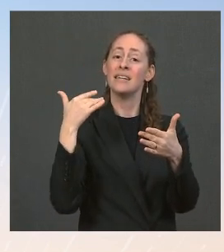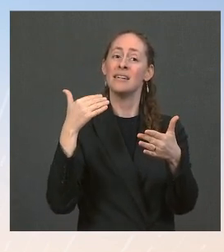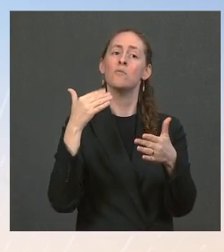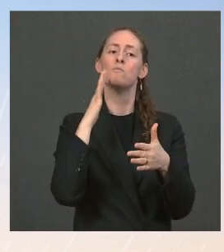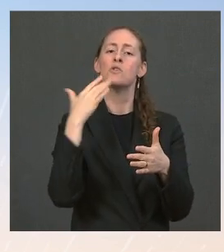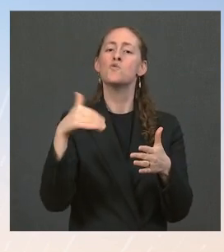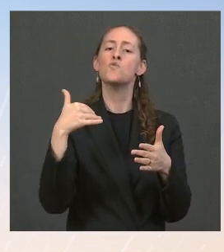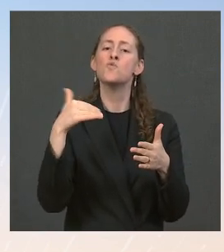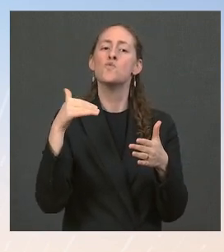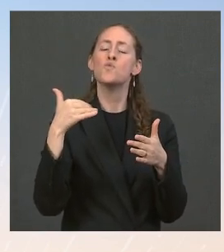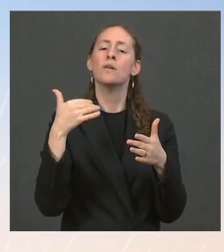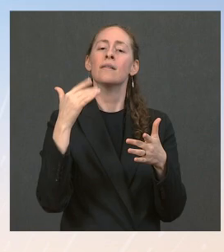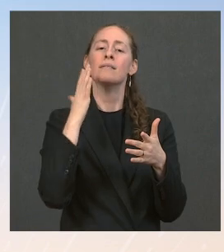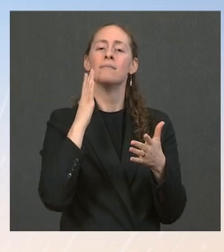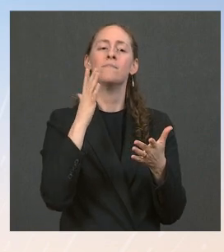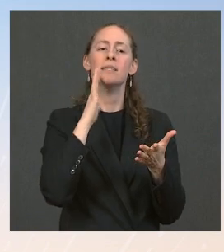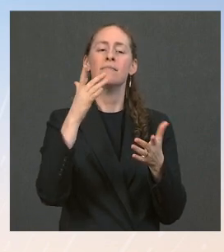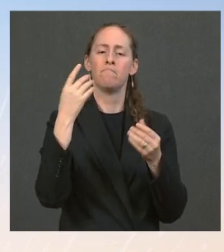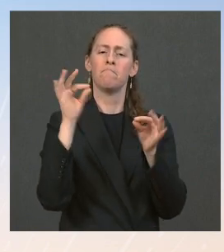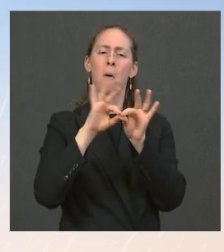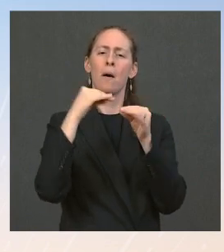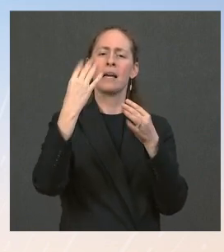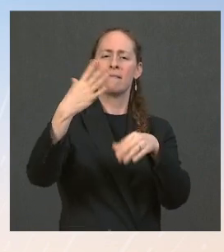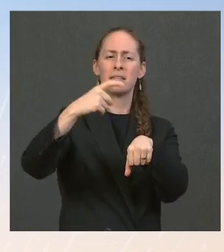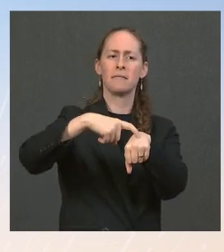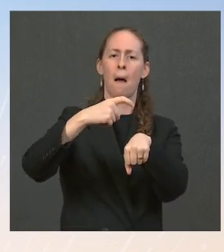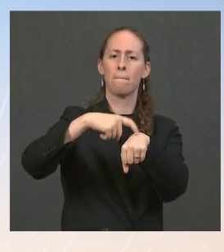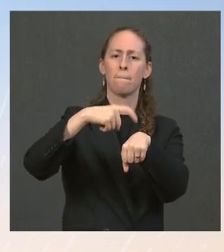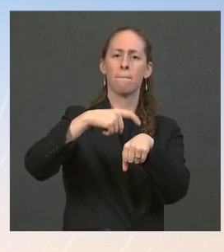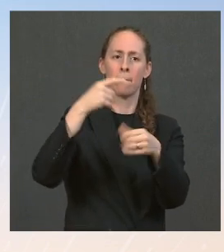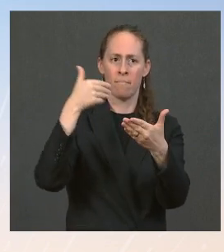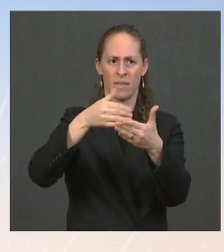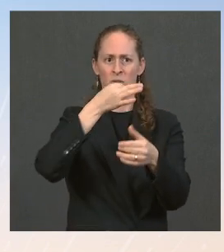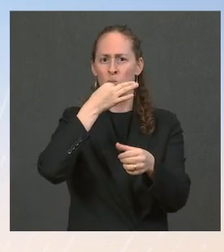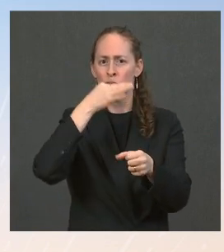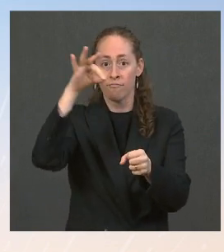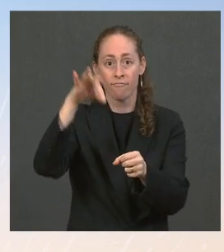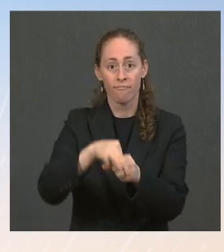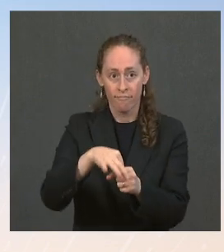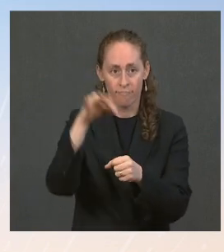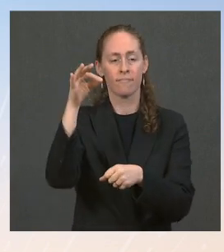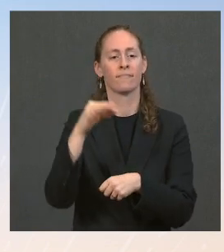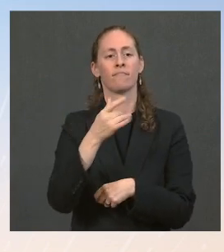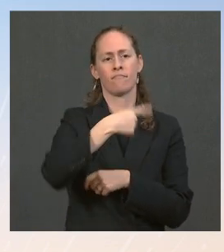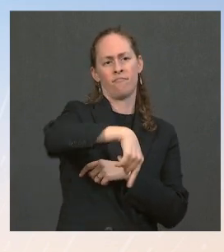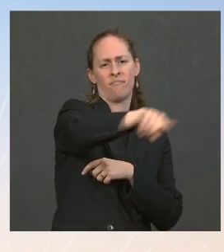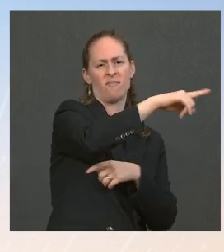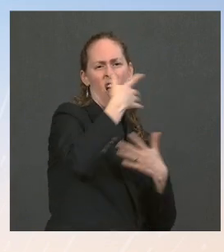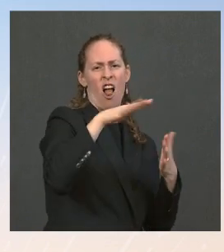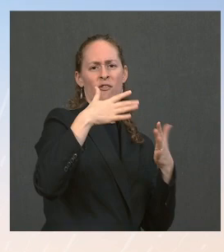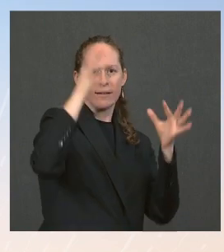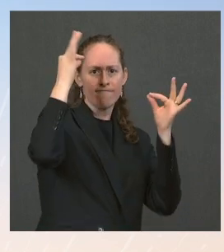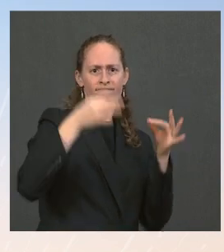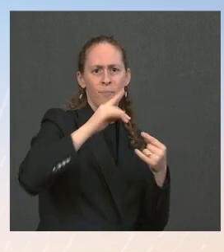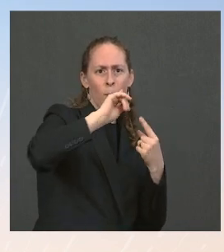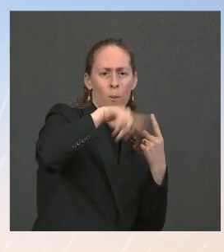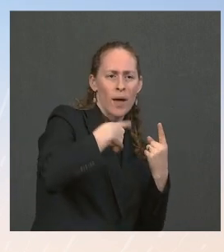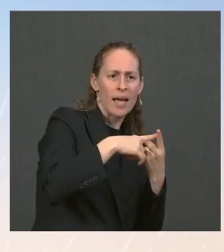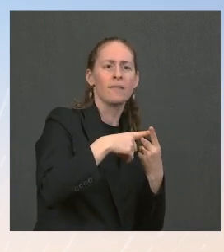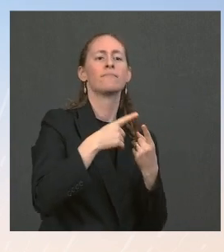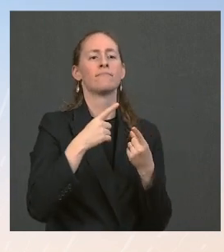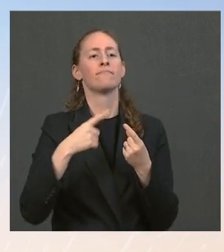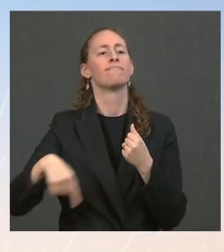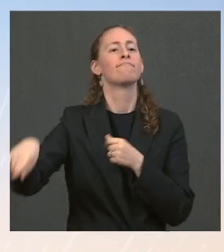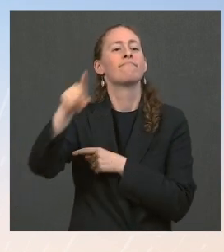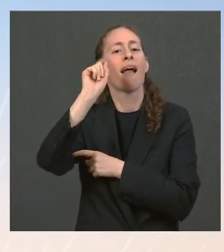or where there are key moments that Congress has on the calendar, that there needs to be deeper engagement by the president.